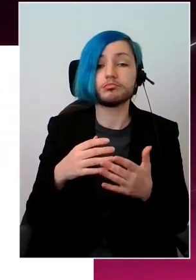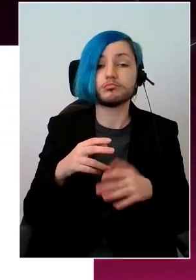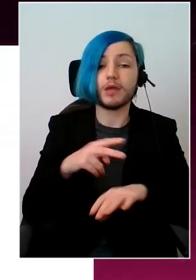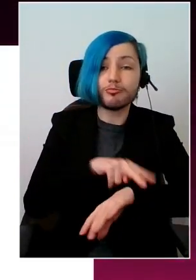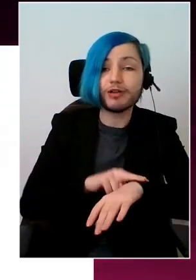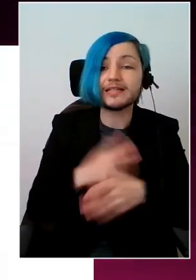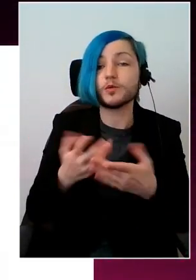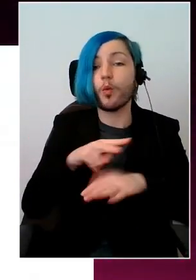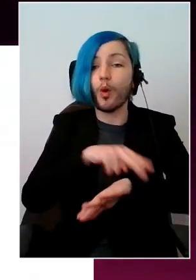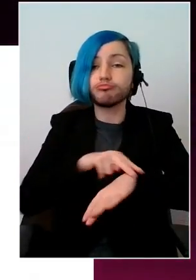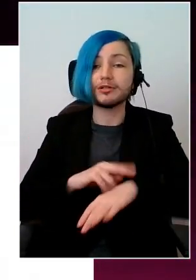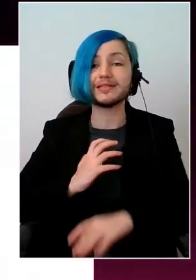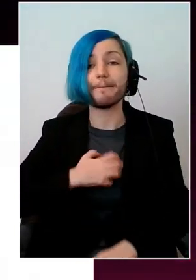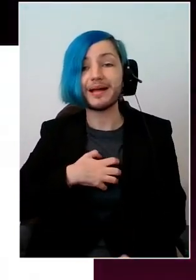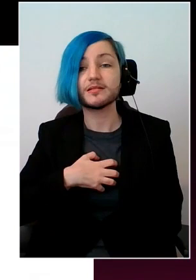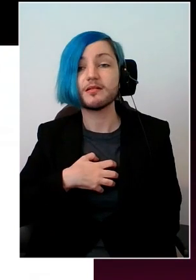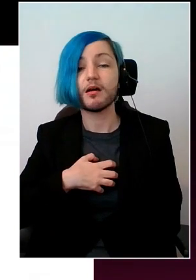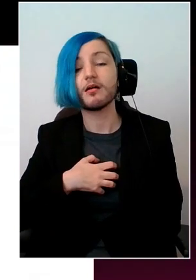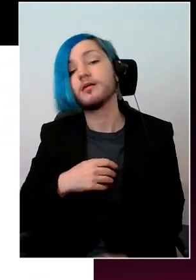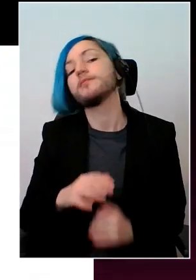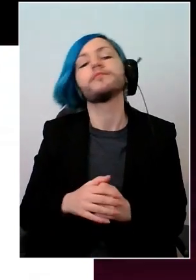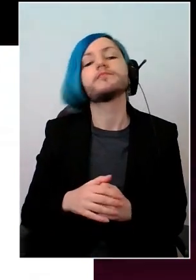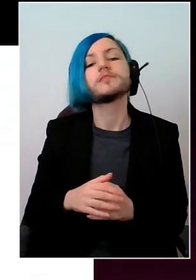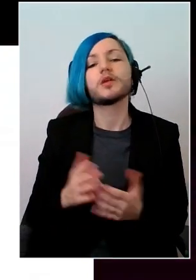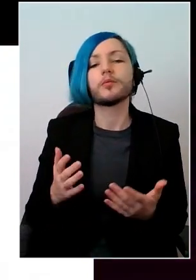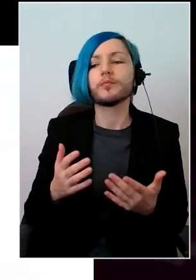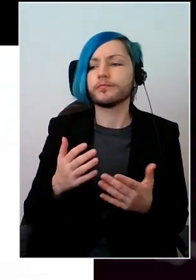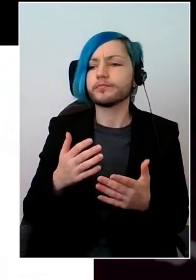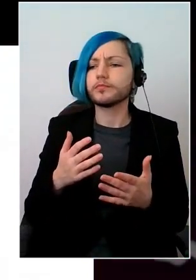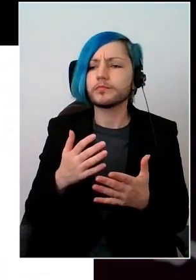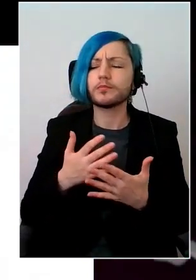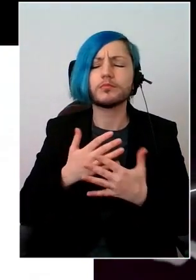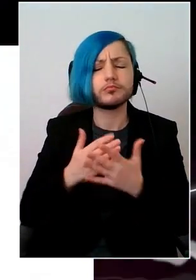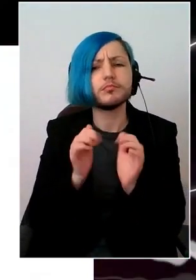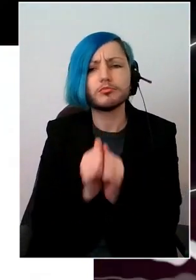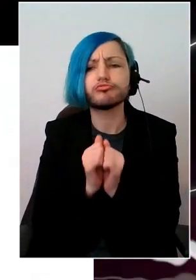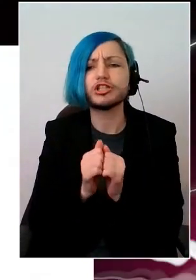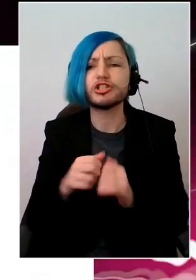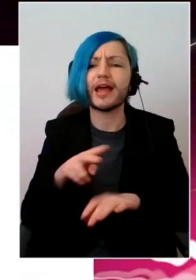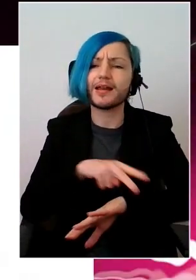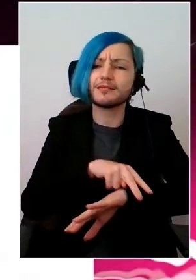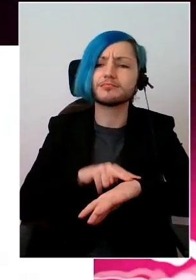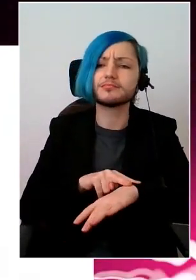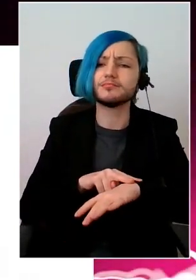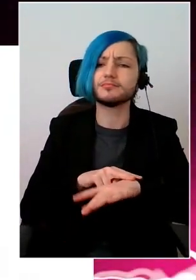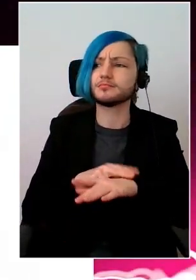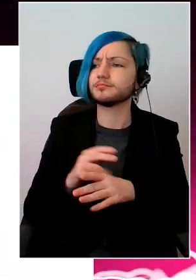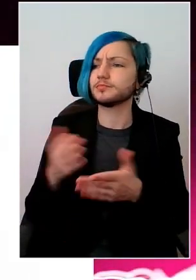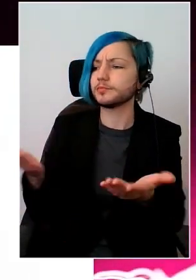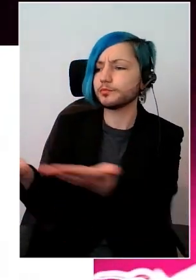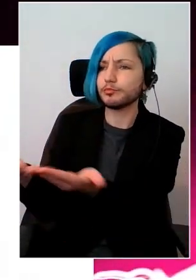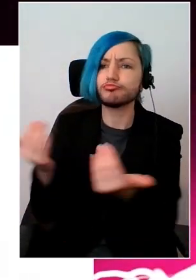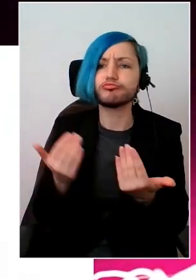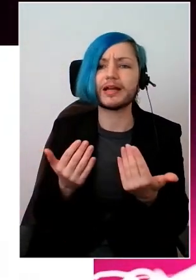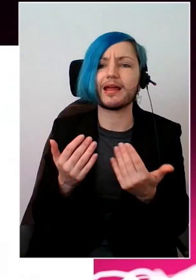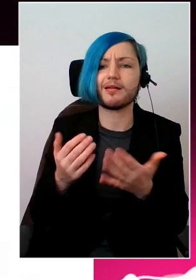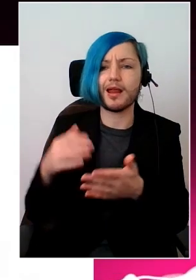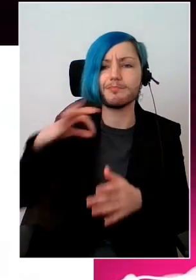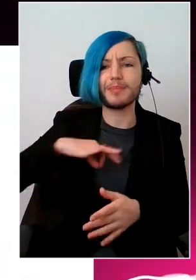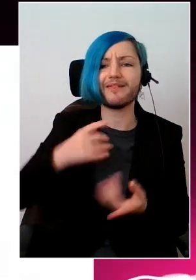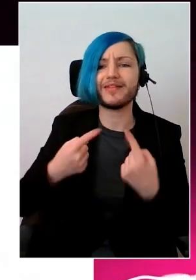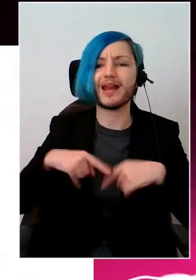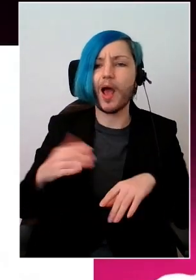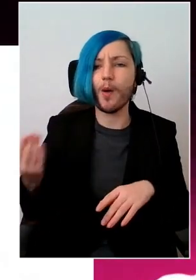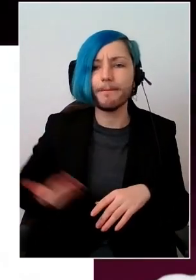promoting the value that apprentices bring to businesses like ours and to celebrate their achievements with all our colleagues and friends across